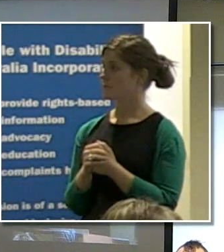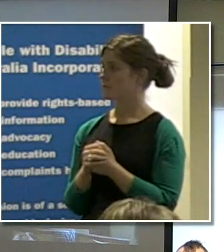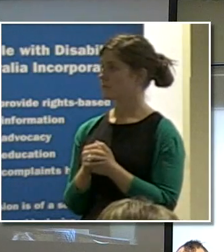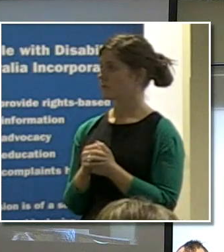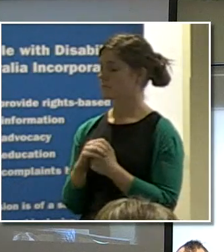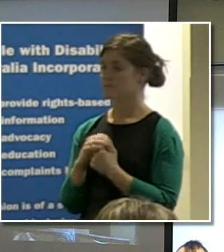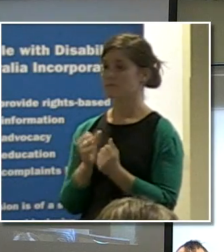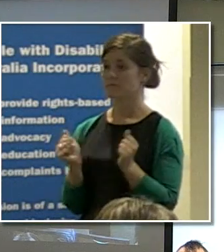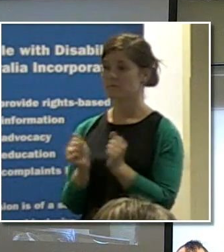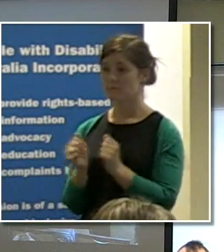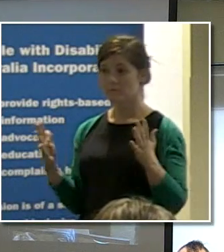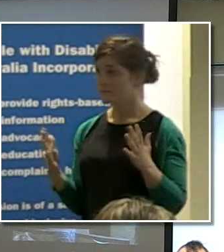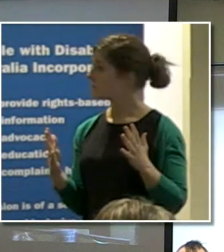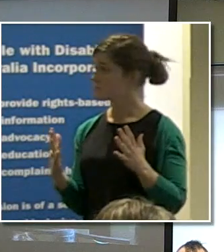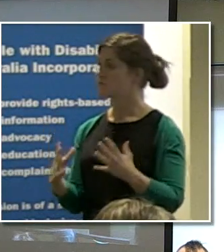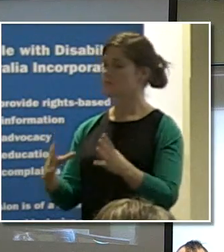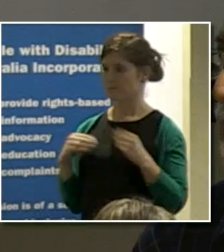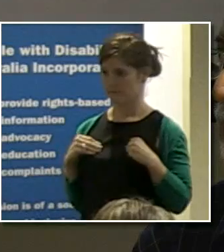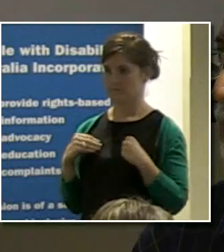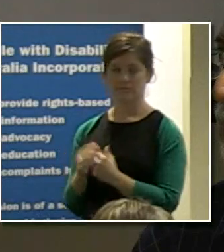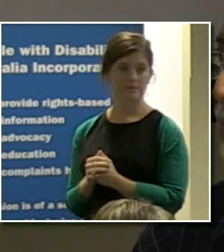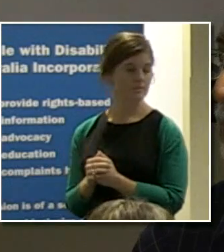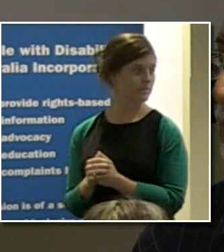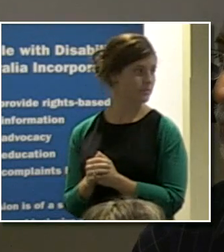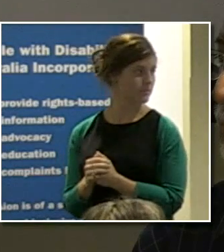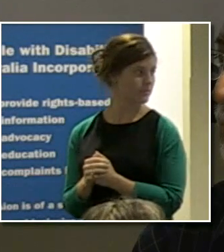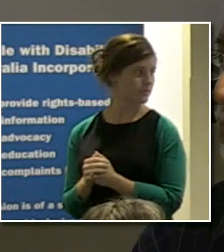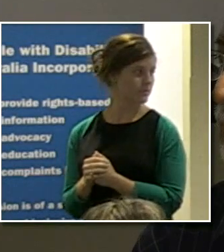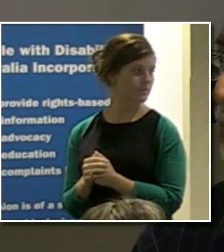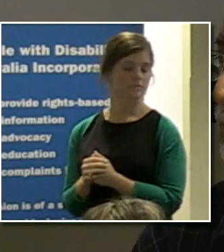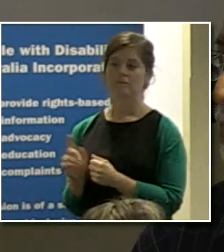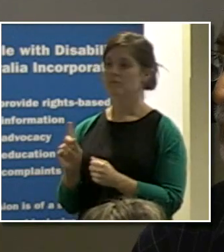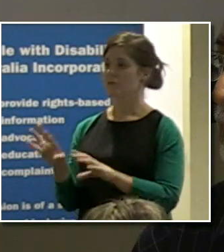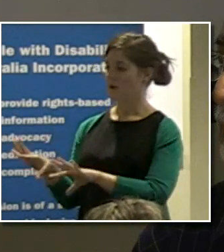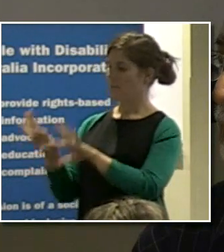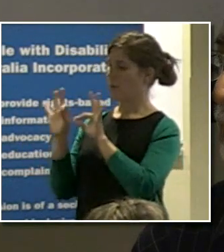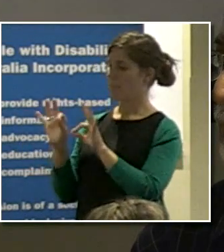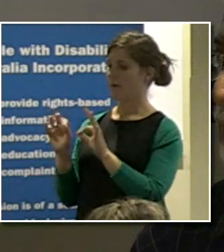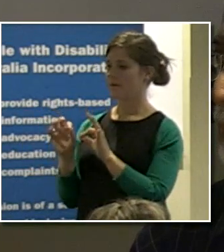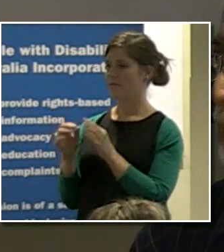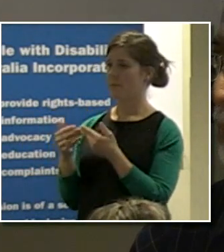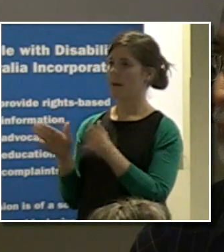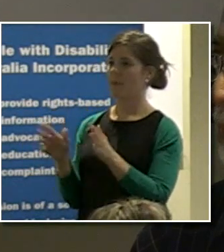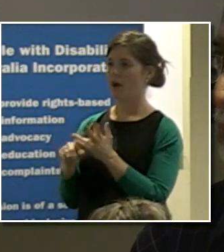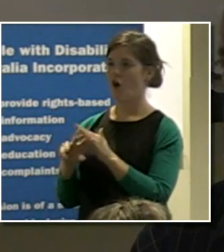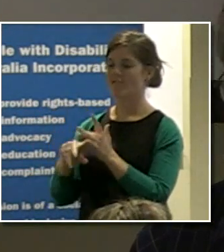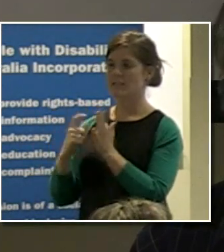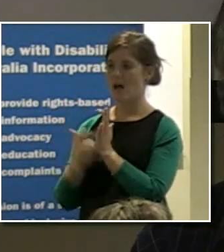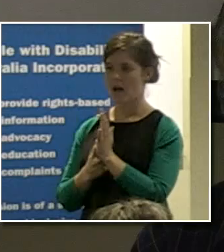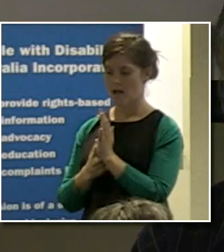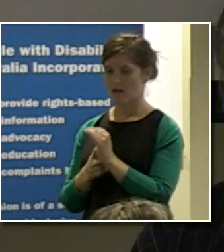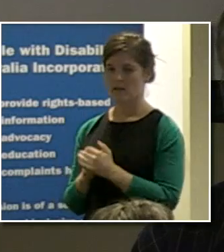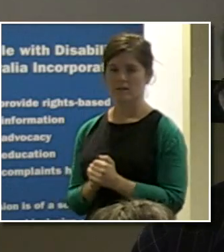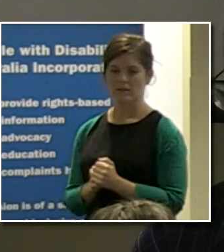Against? I'll declare that carried. Appointment of public officer. The